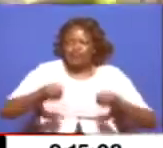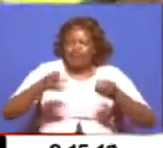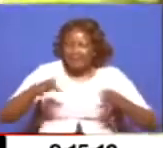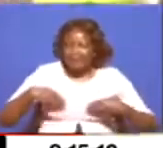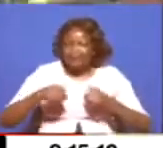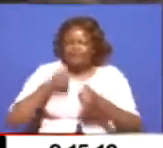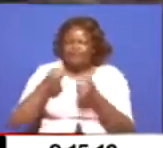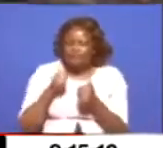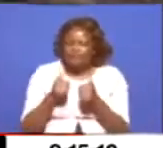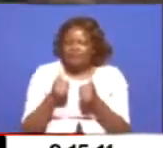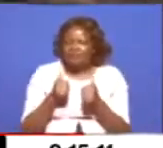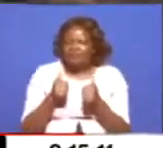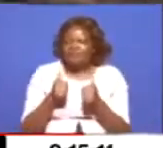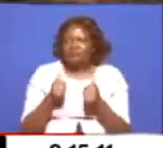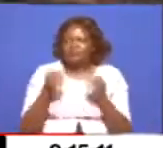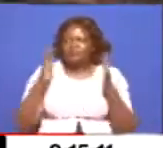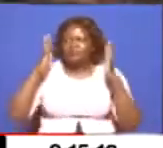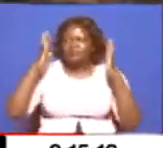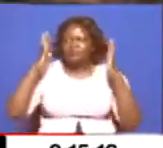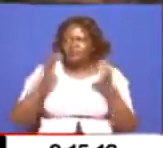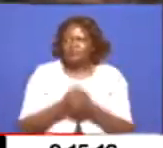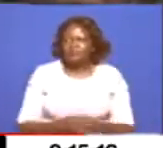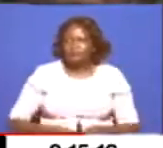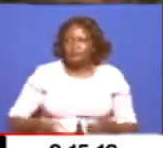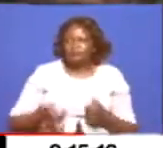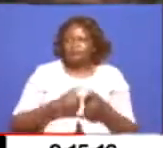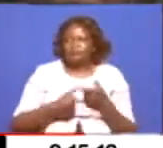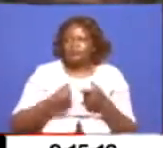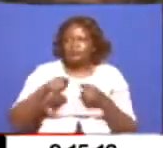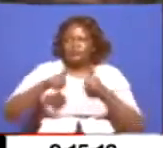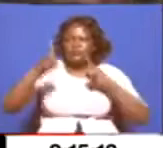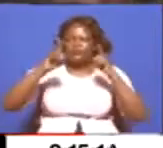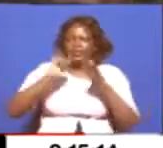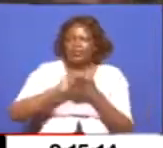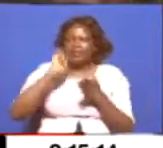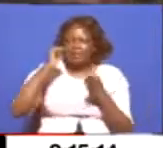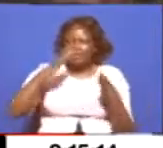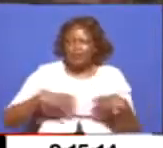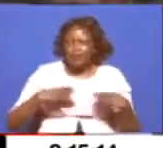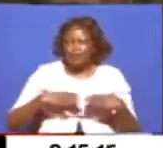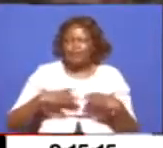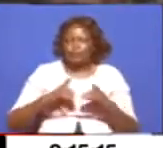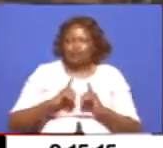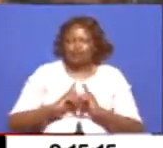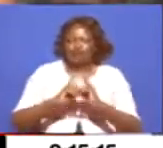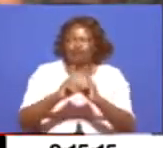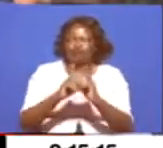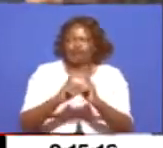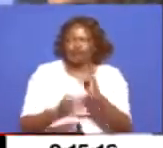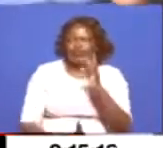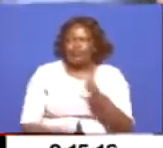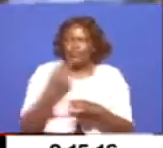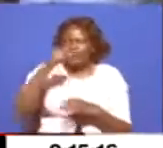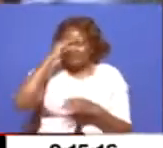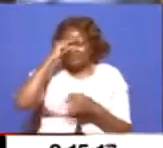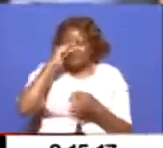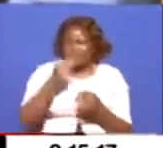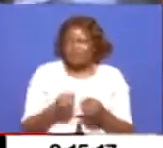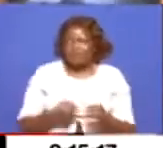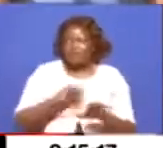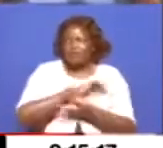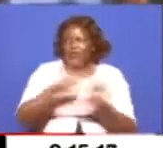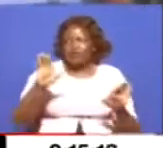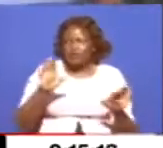maneno? Na hii safari ambayo Wakenya wanatembea kuunda serikali, hakuna mtu